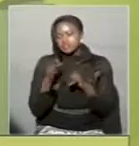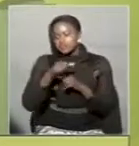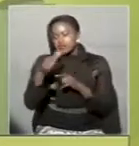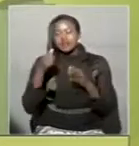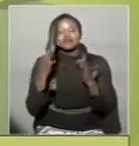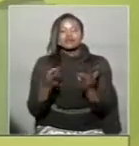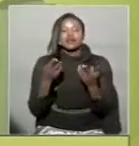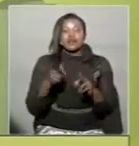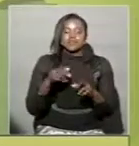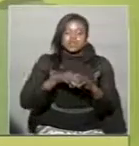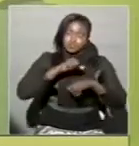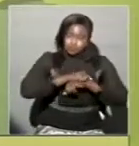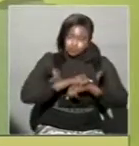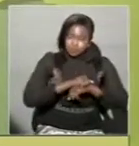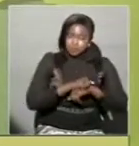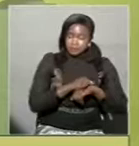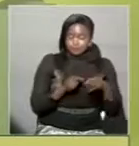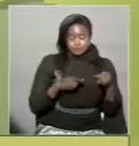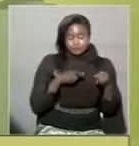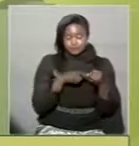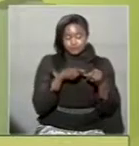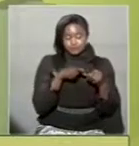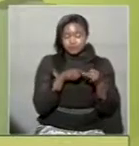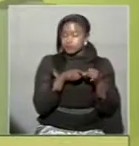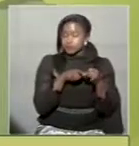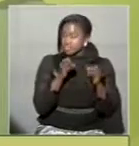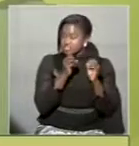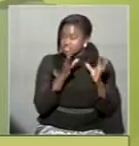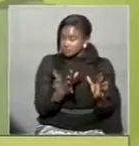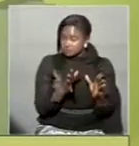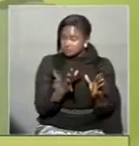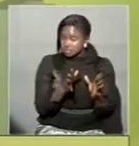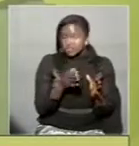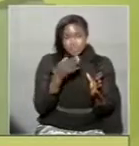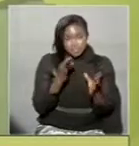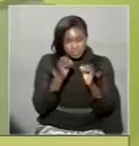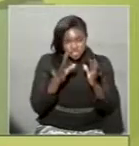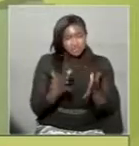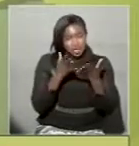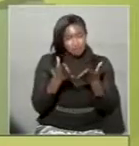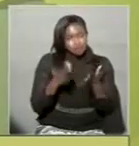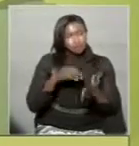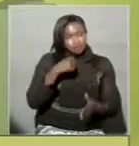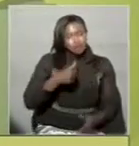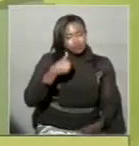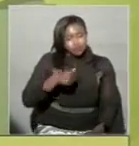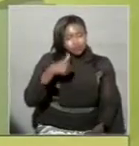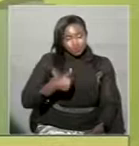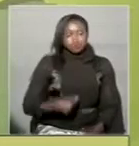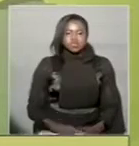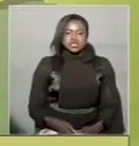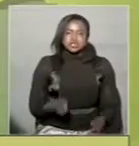The second pillar is that of teachers. So if the teachers are there every day and they have prepared